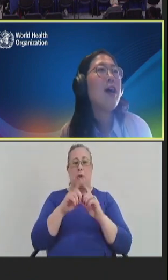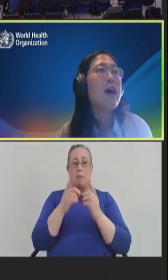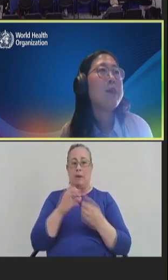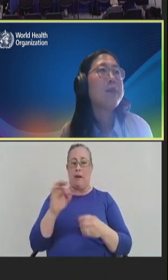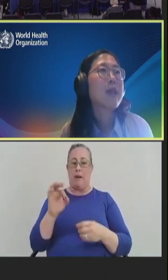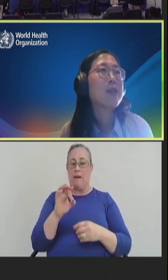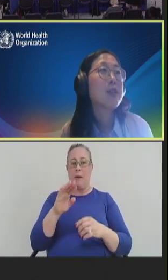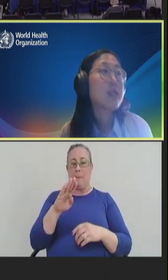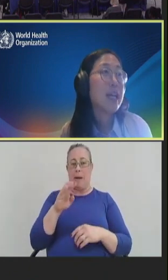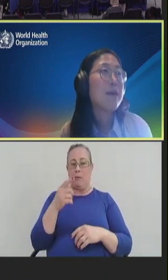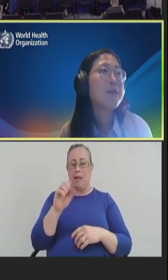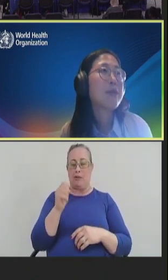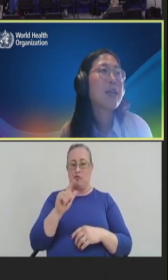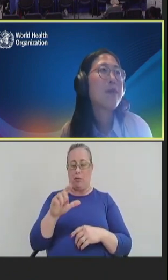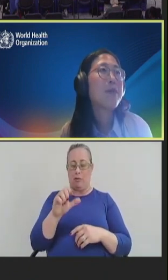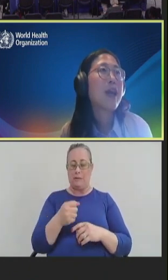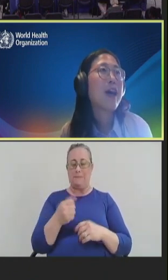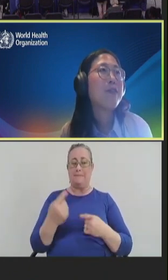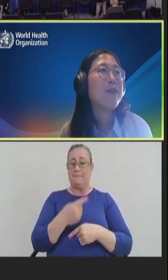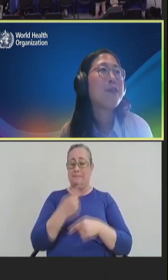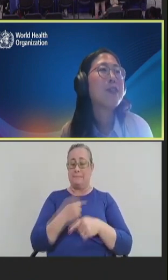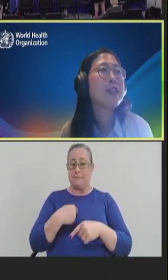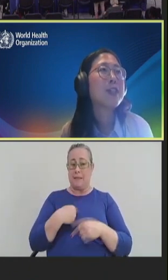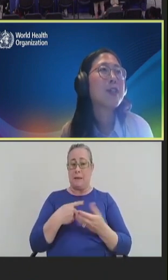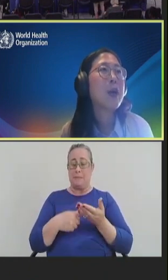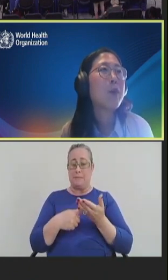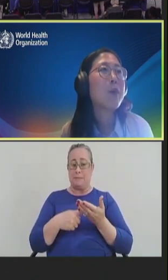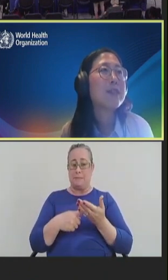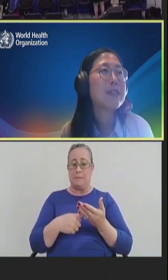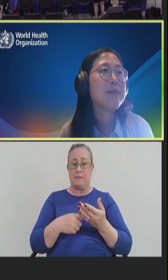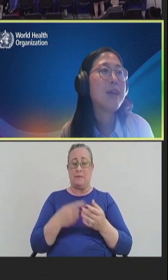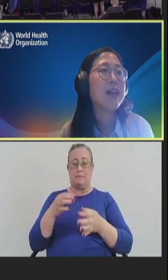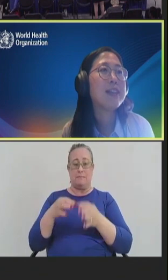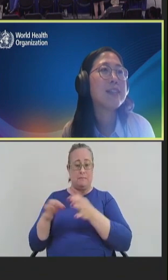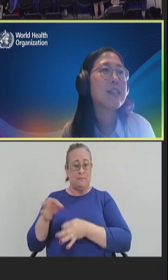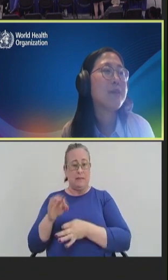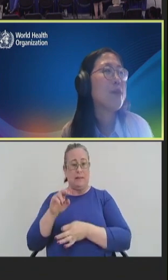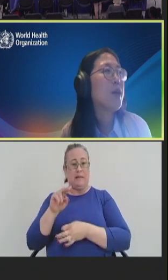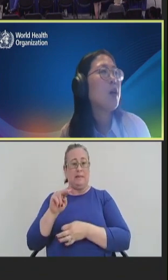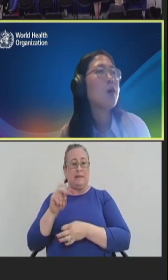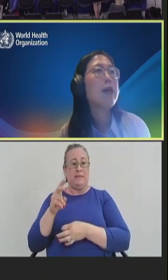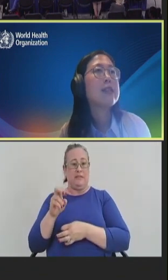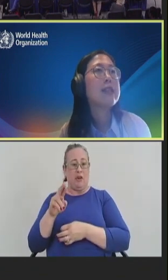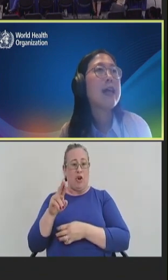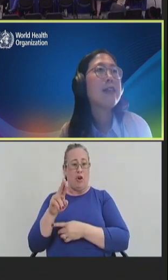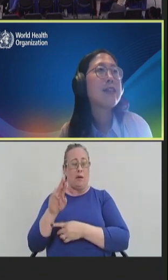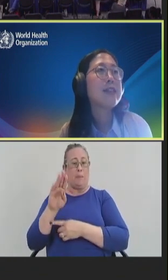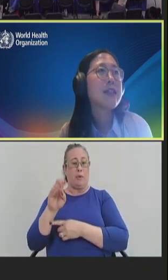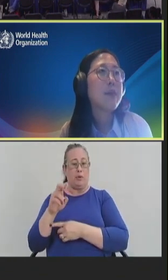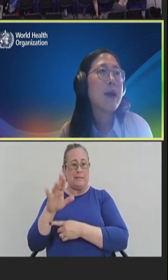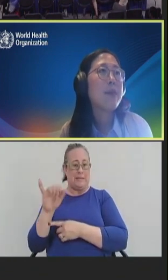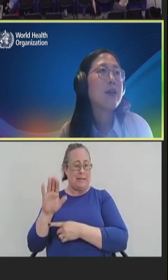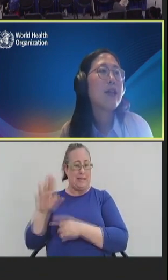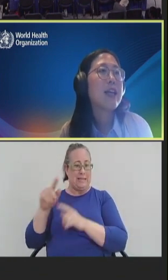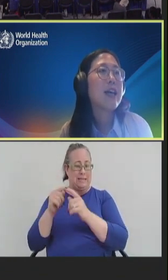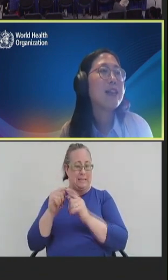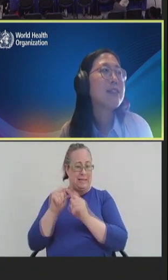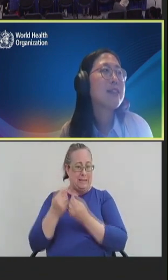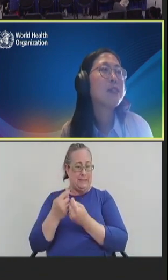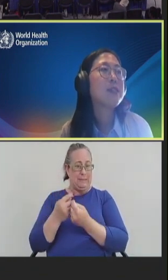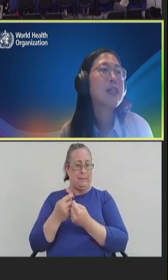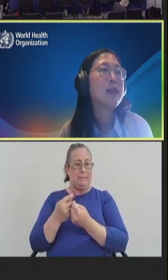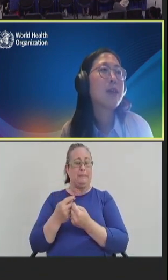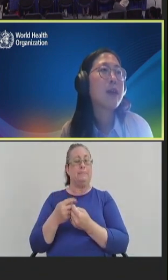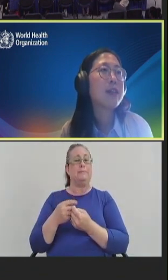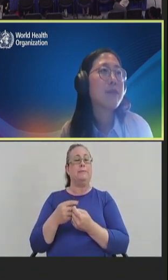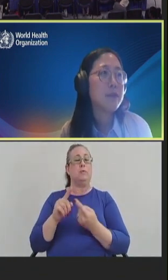IVD. Today, I'm speaking on behalf of Dr. Neil Barzib and his team, who has led this impact modeling